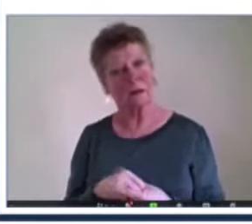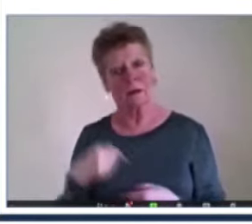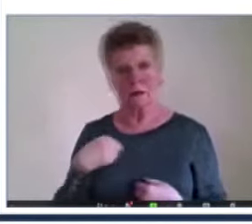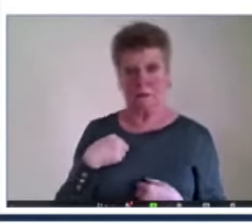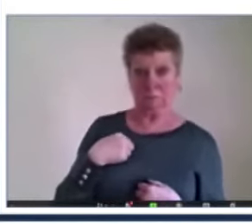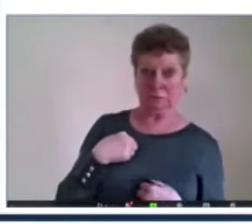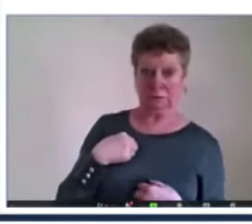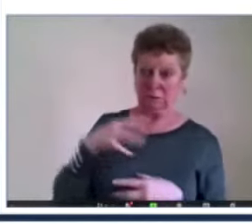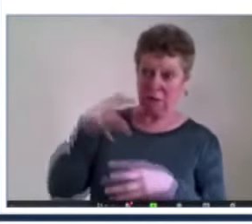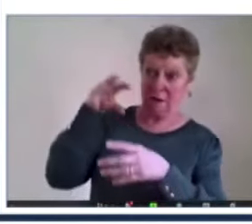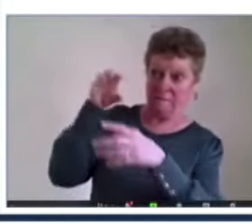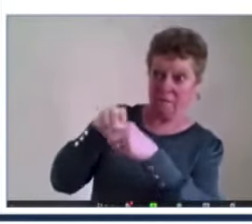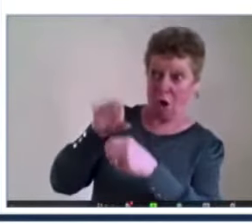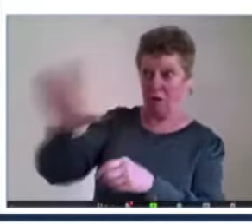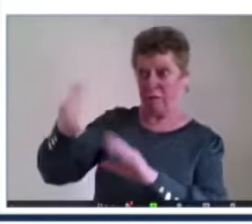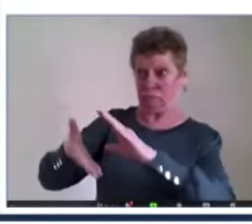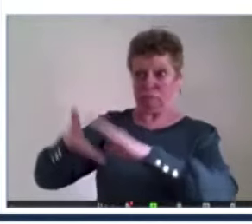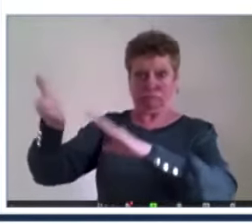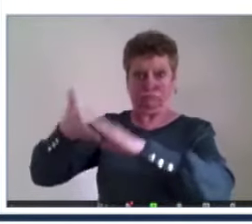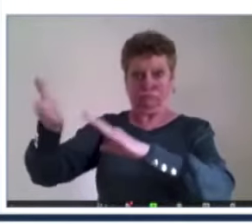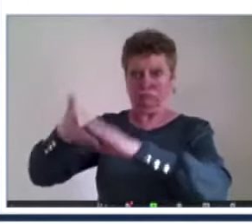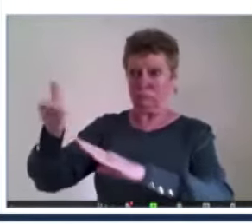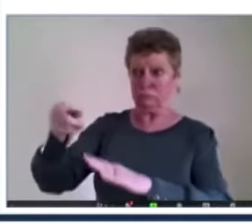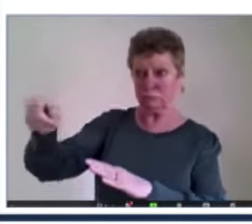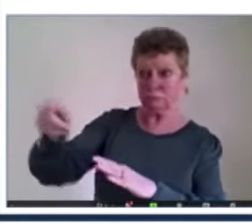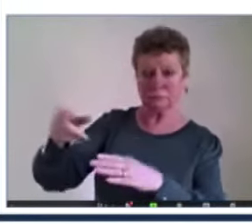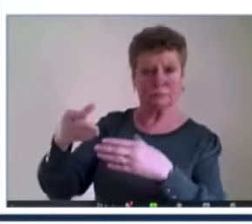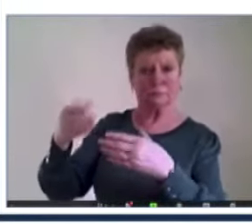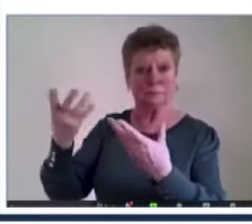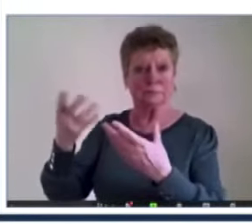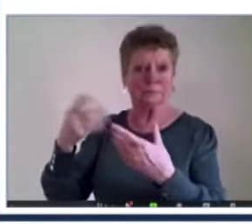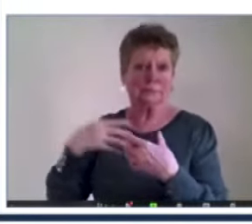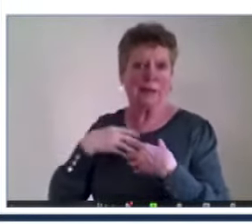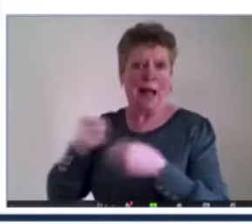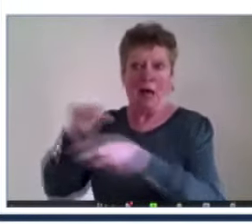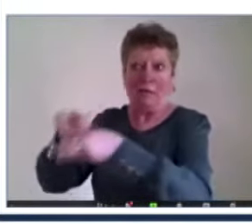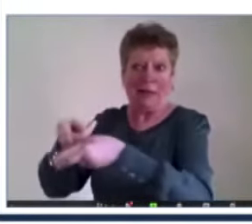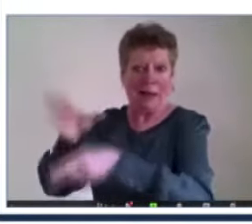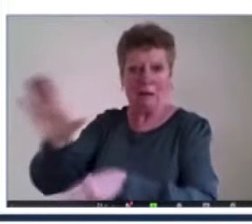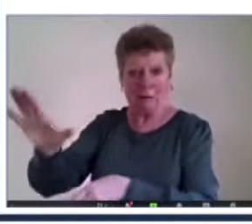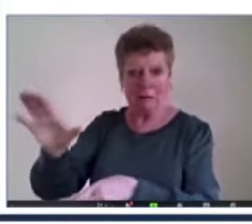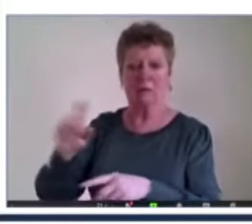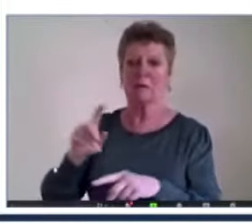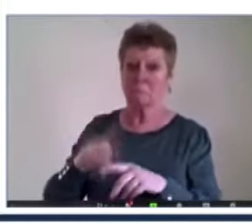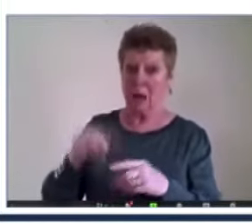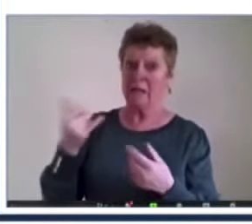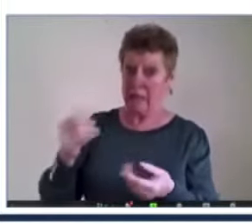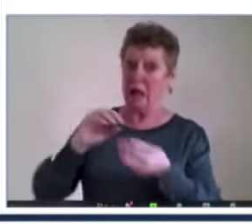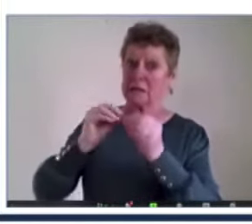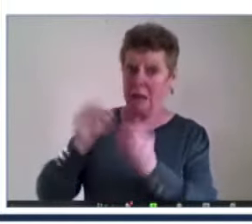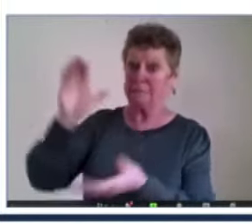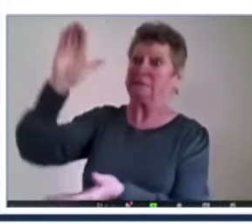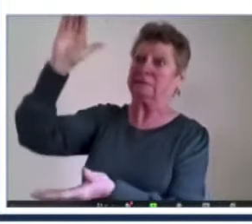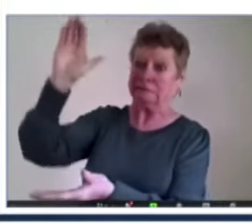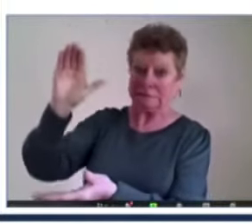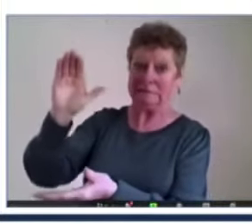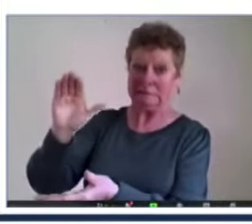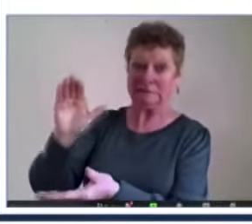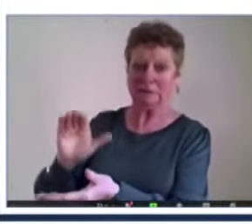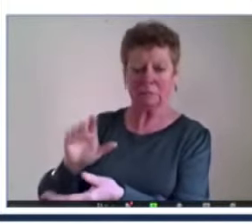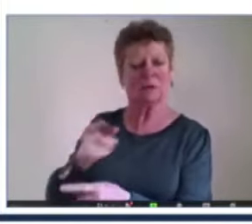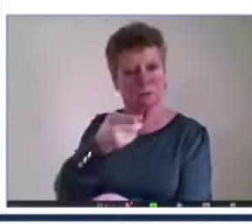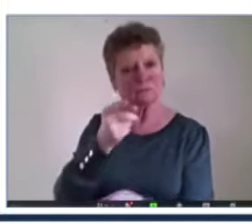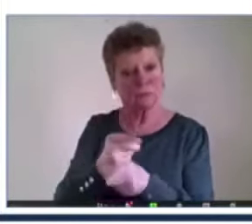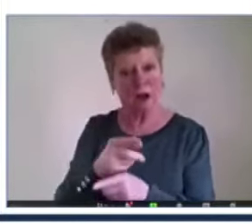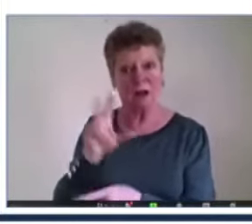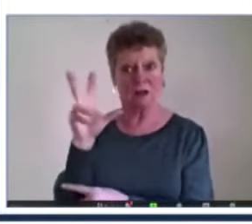in the operations of providing healthcare, and certainly that number has come down substantively, but it is still 300 people that